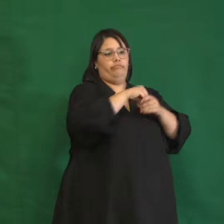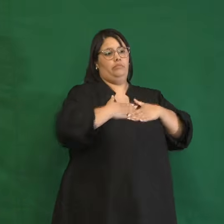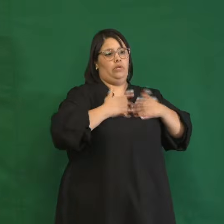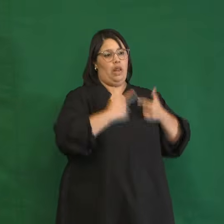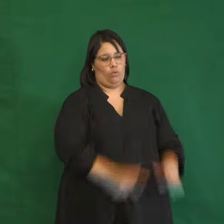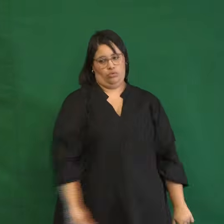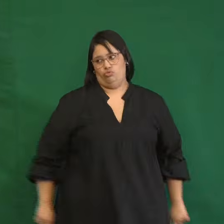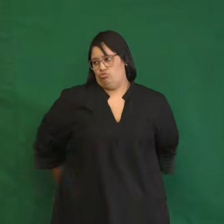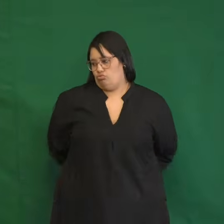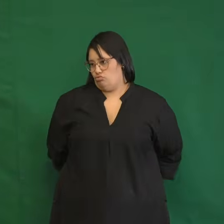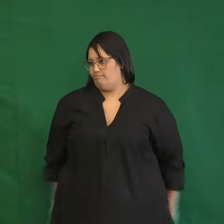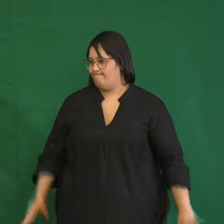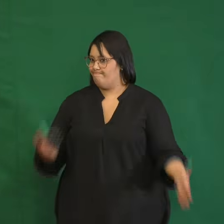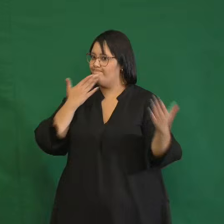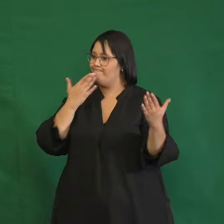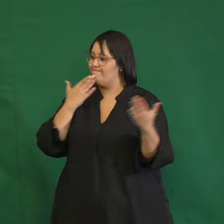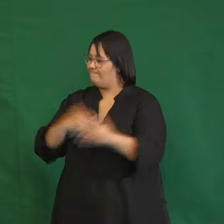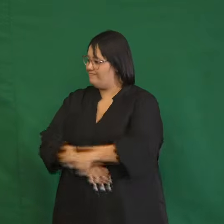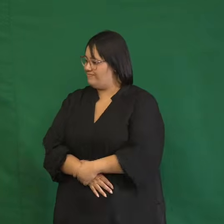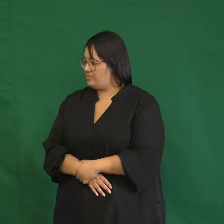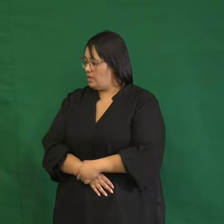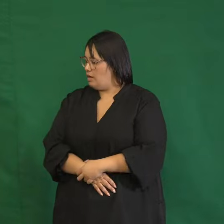Thank you.